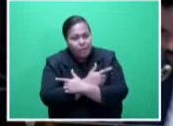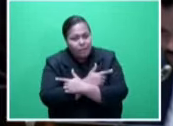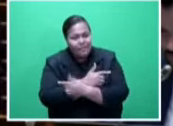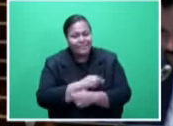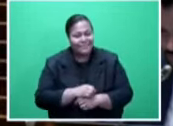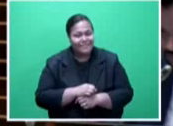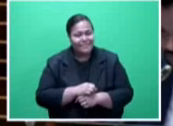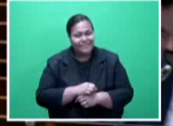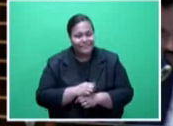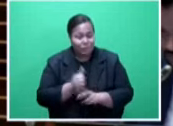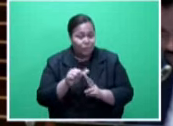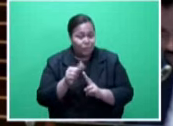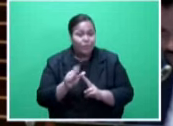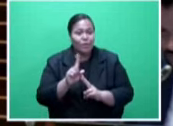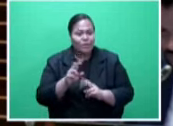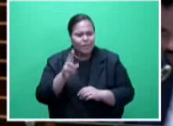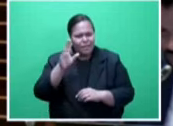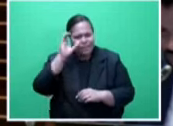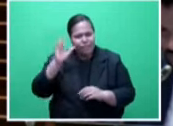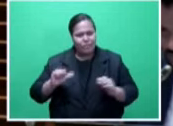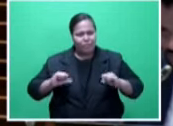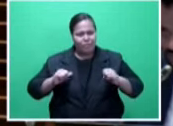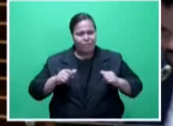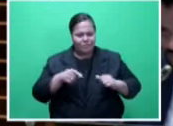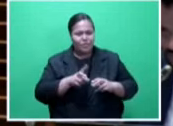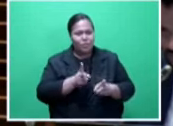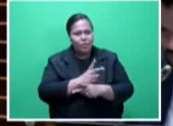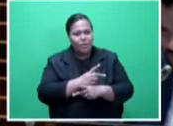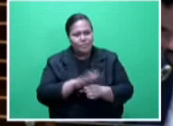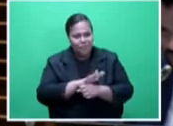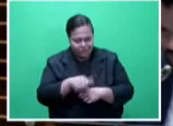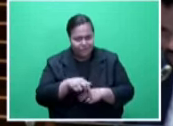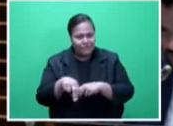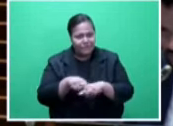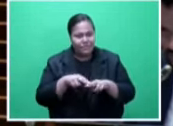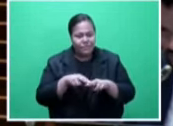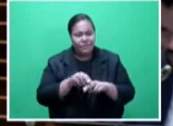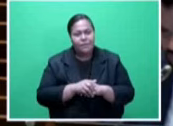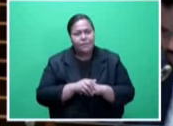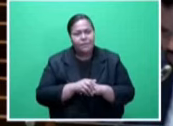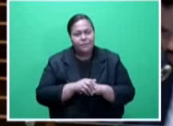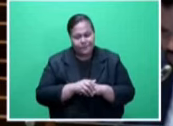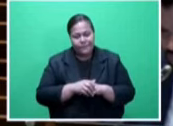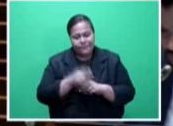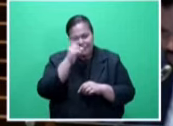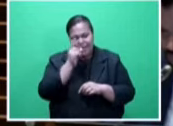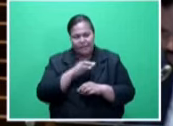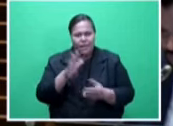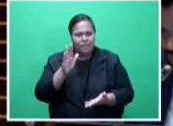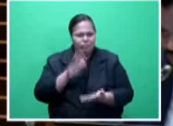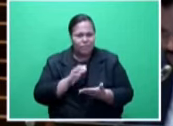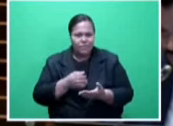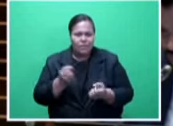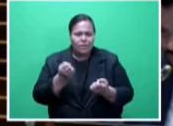builds national pride for the Fijian products. And the campaign helps to reduce our rising import bills and